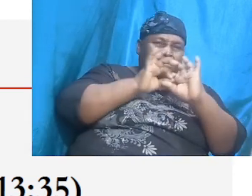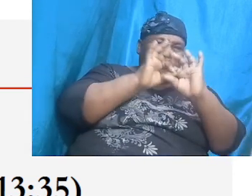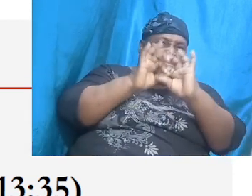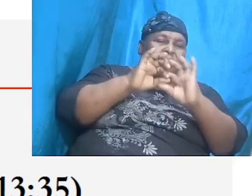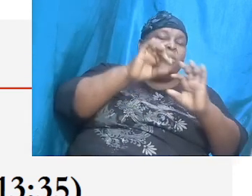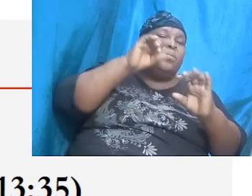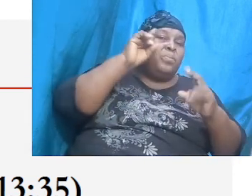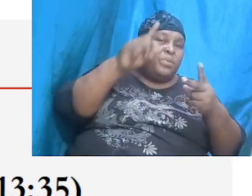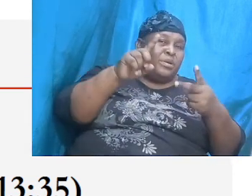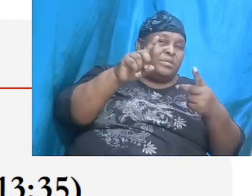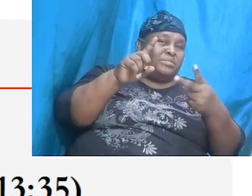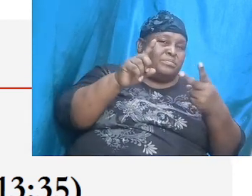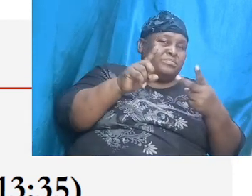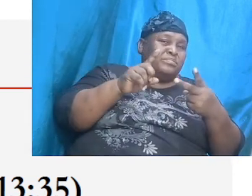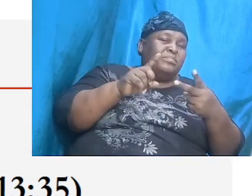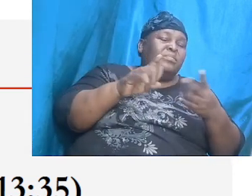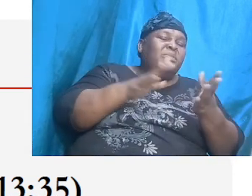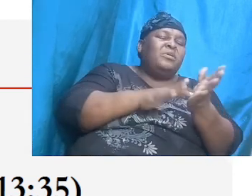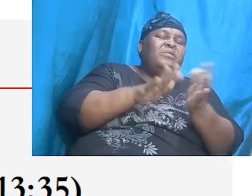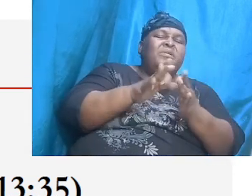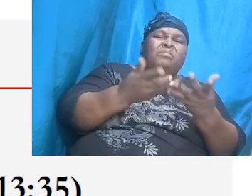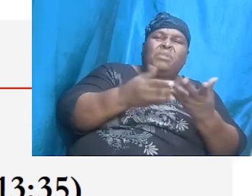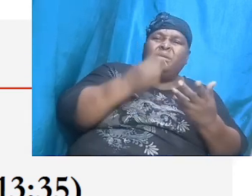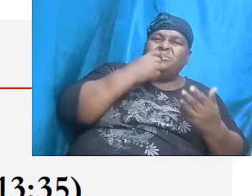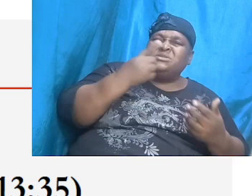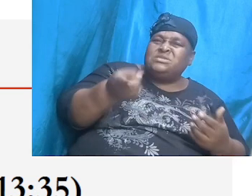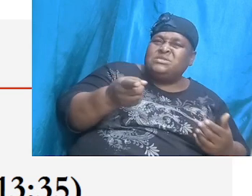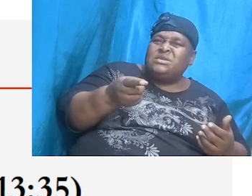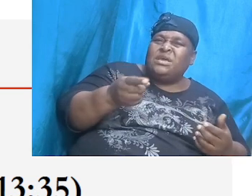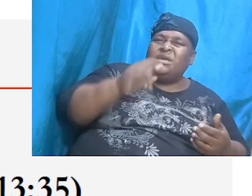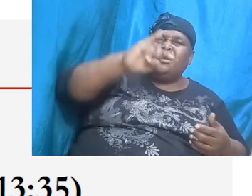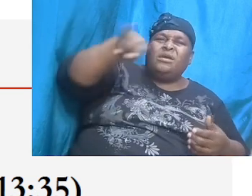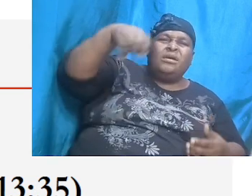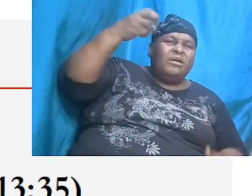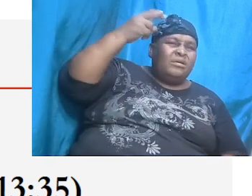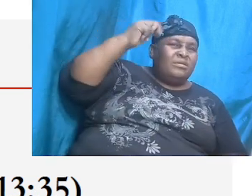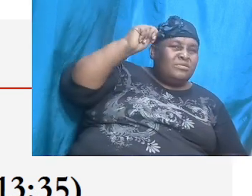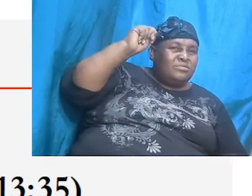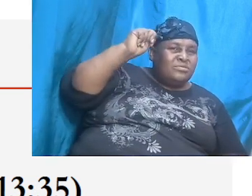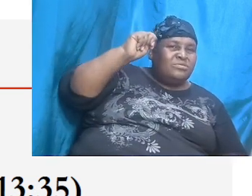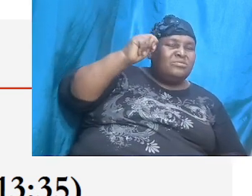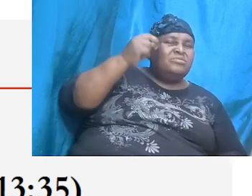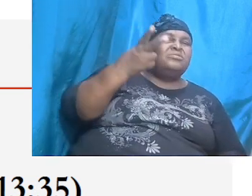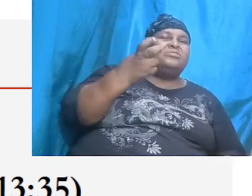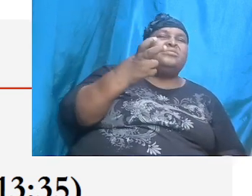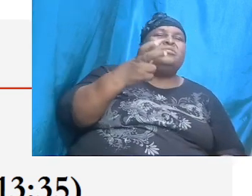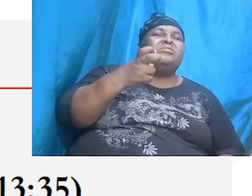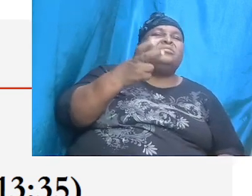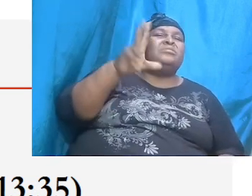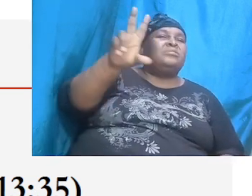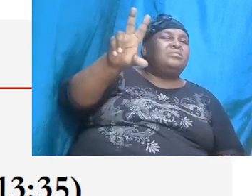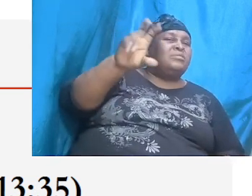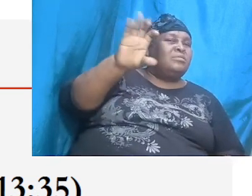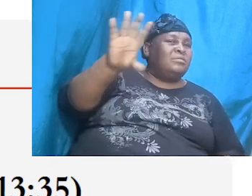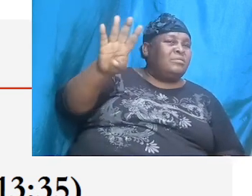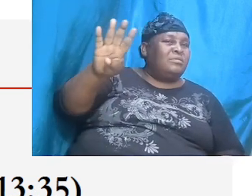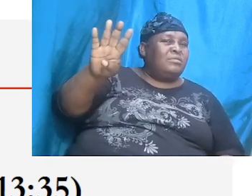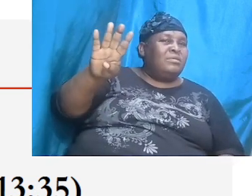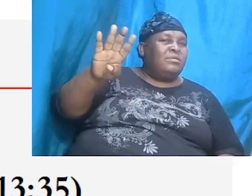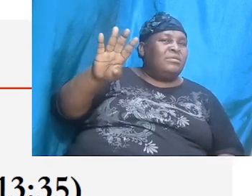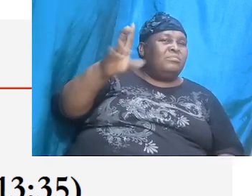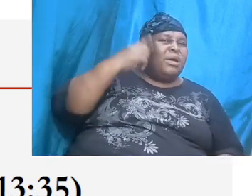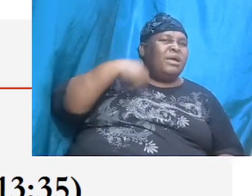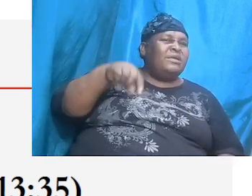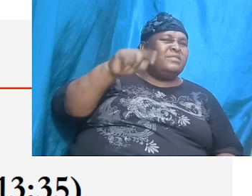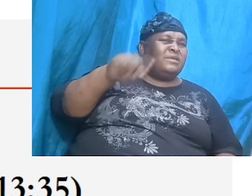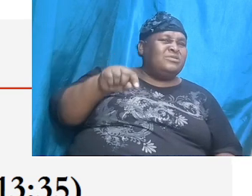One, the Bible says that in St. John chapter 13 and verse 35, by this